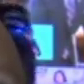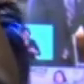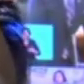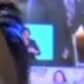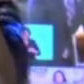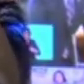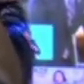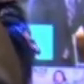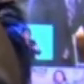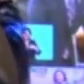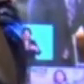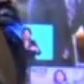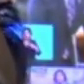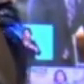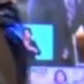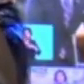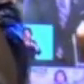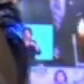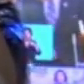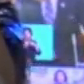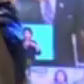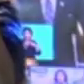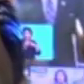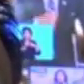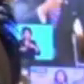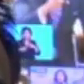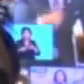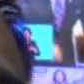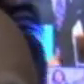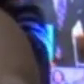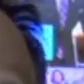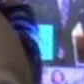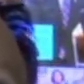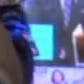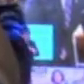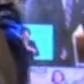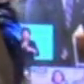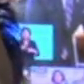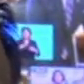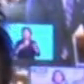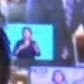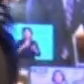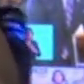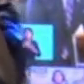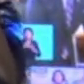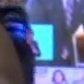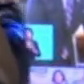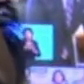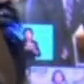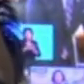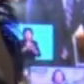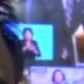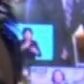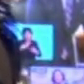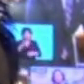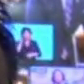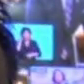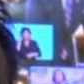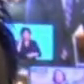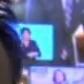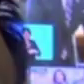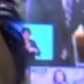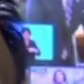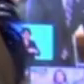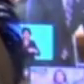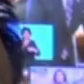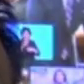interest, sports of national interest. And NRL definitely, NRL will definitely be appreciated by